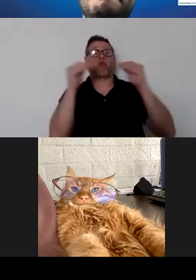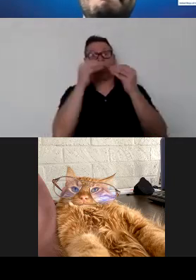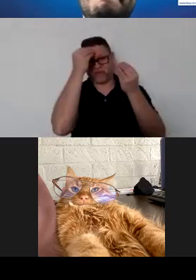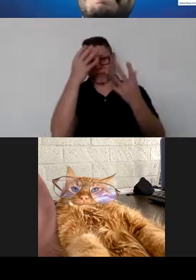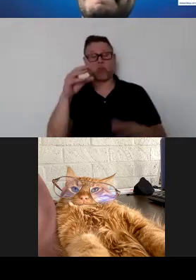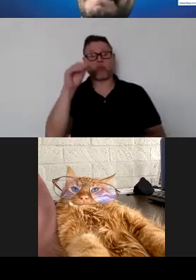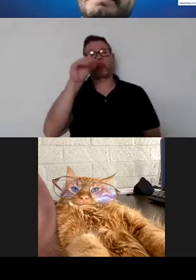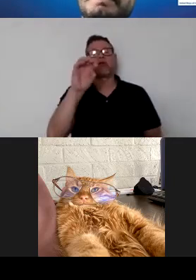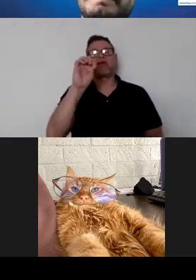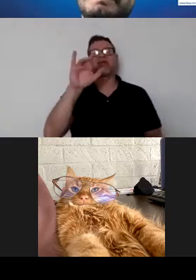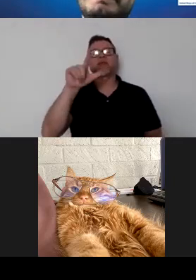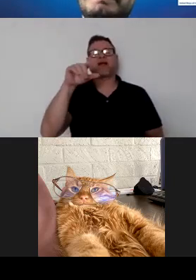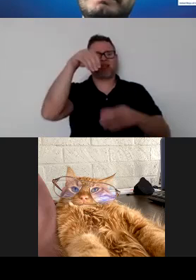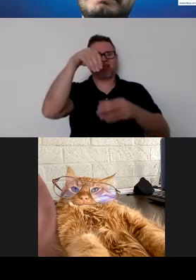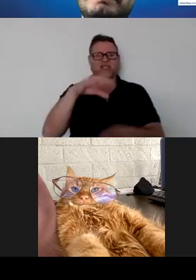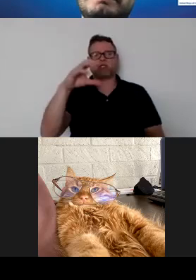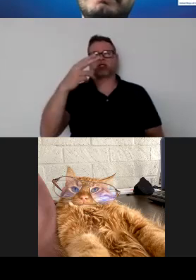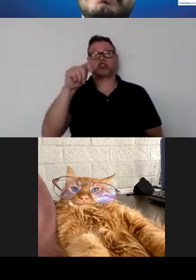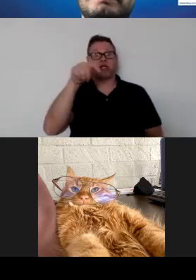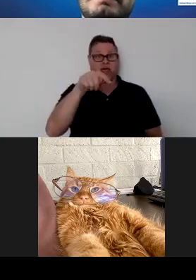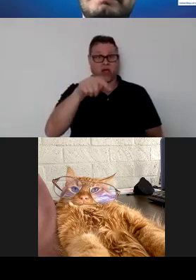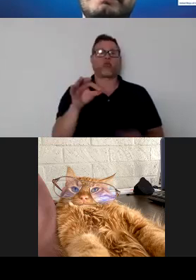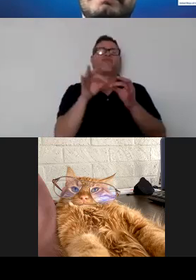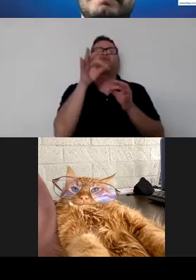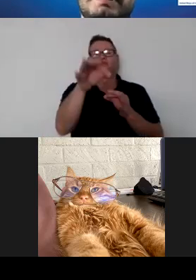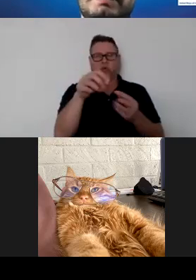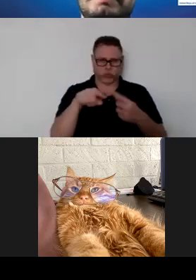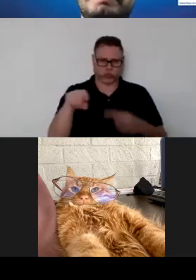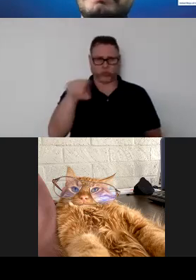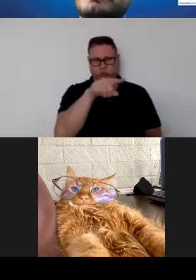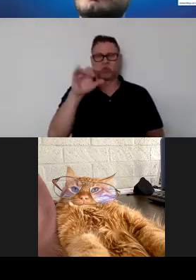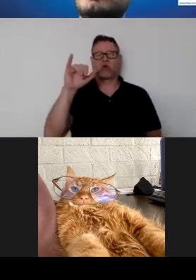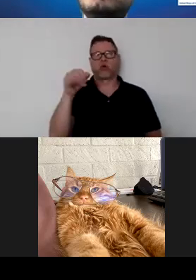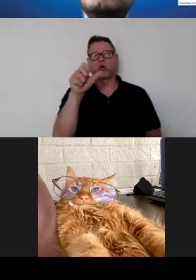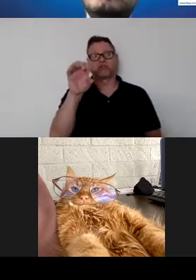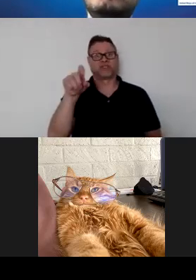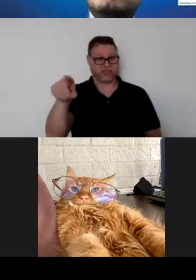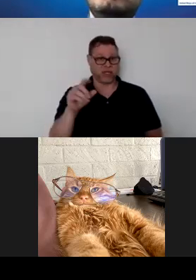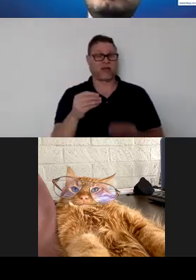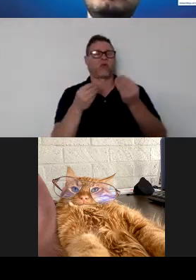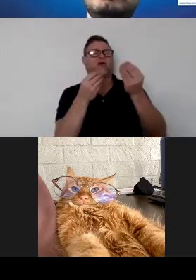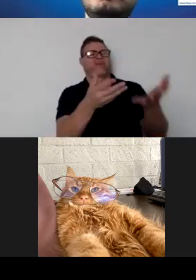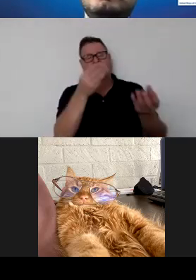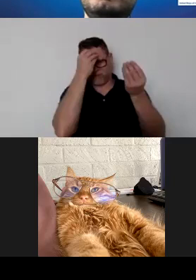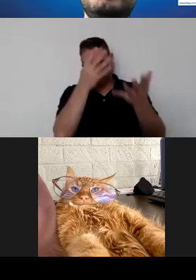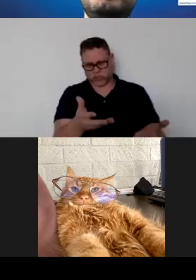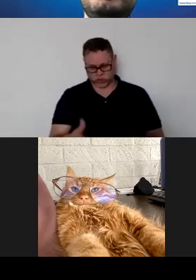put your email in our chat, and we'll go ahead and forward those off to Jose so that he can give you the